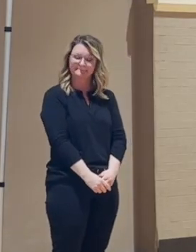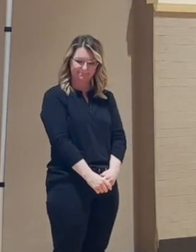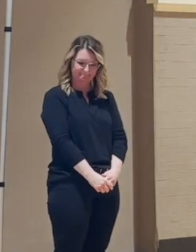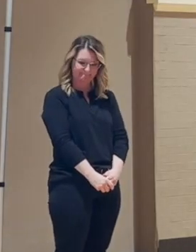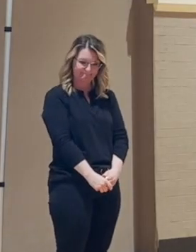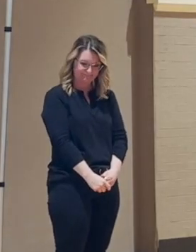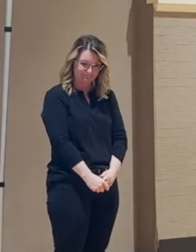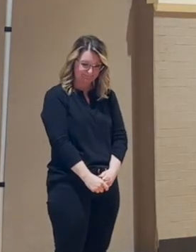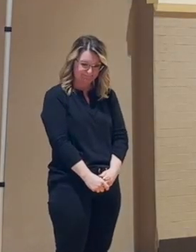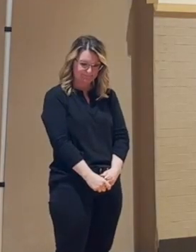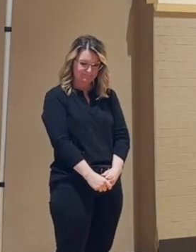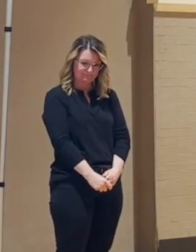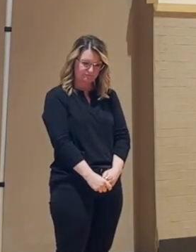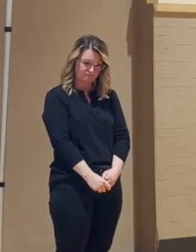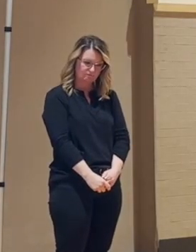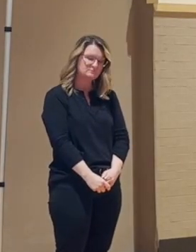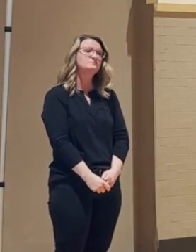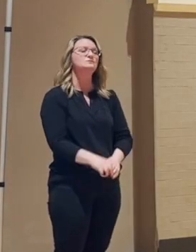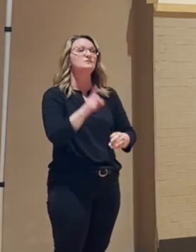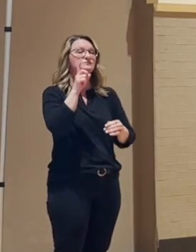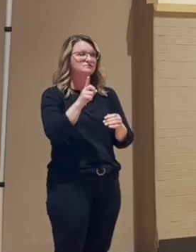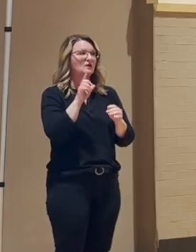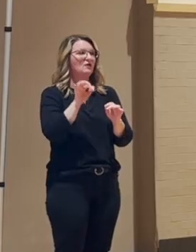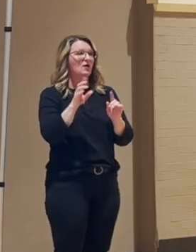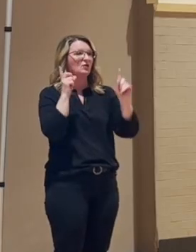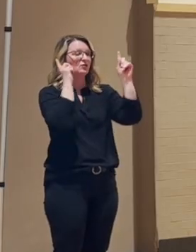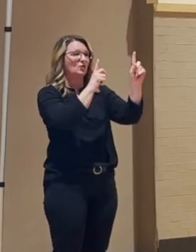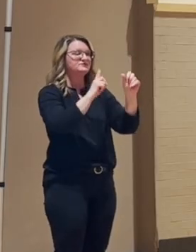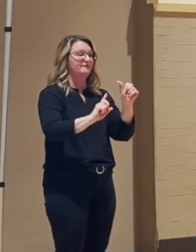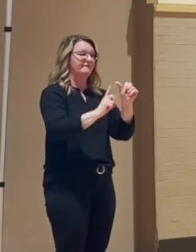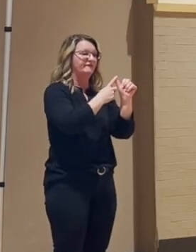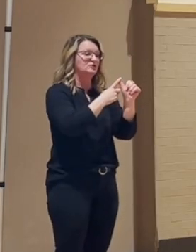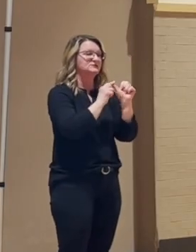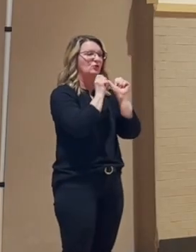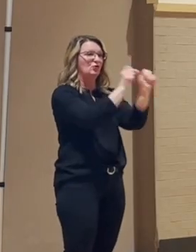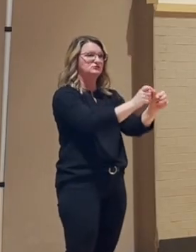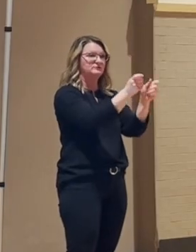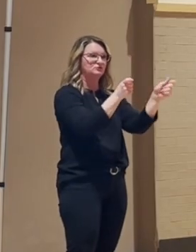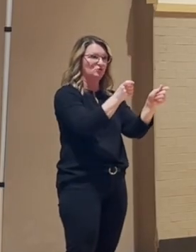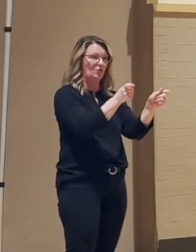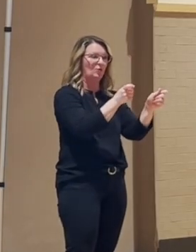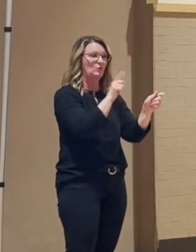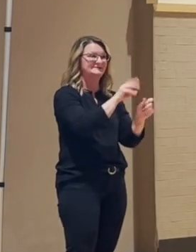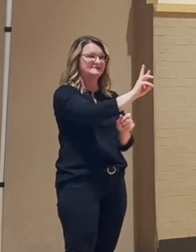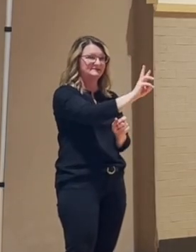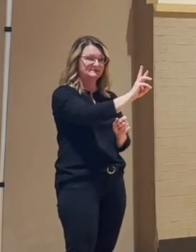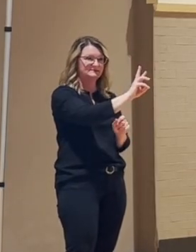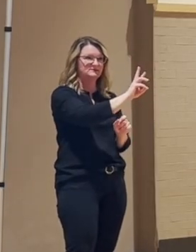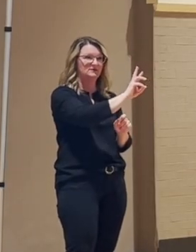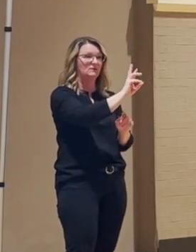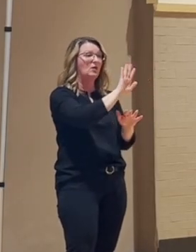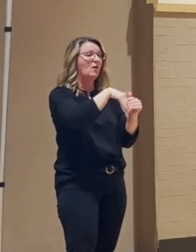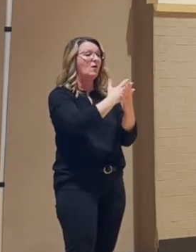So it's showing here that the activation goals from our first long-term control plan were 6, but with all